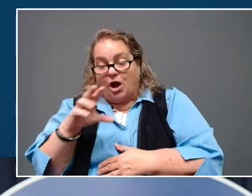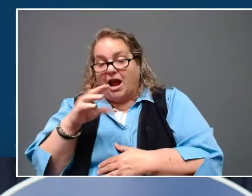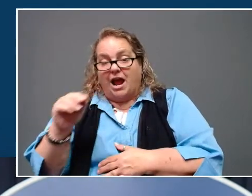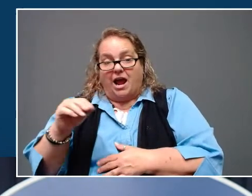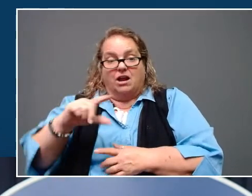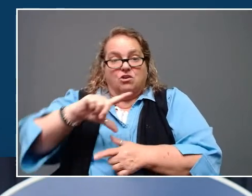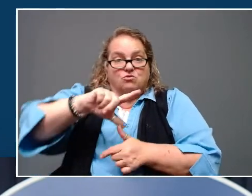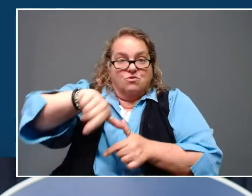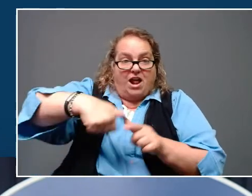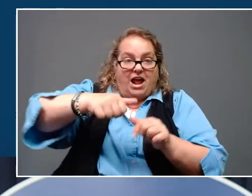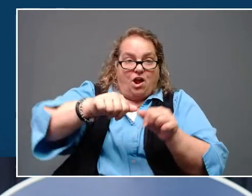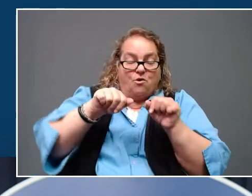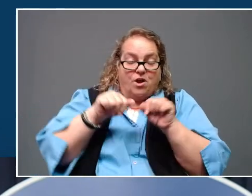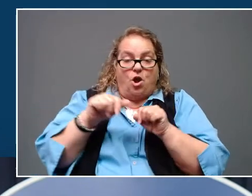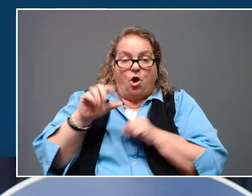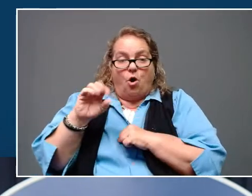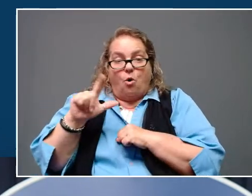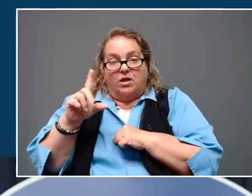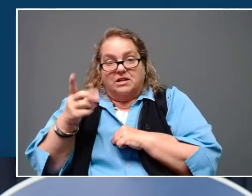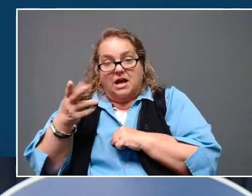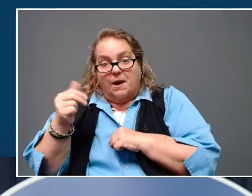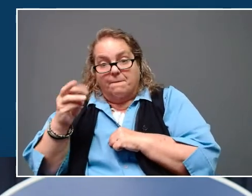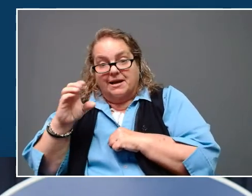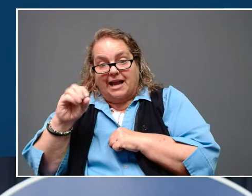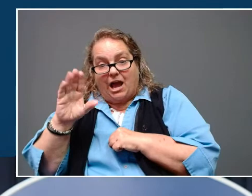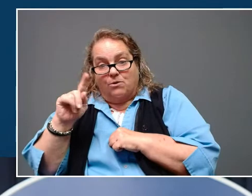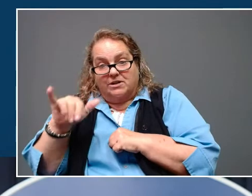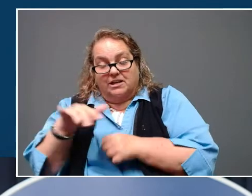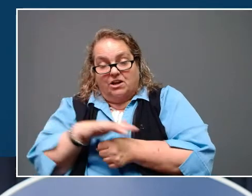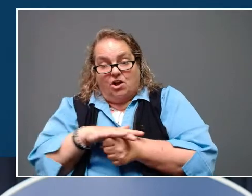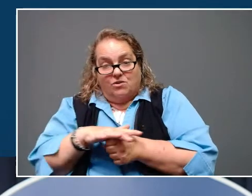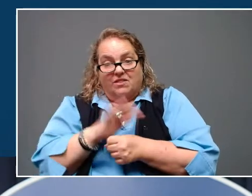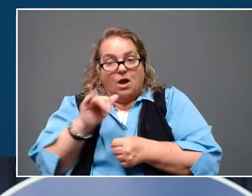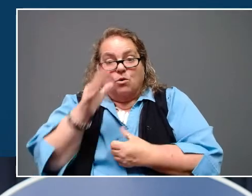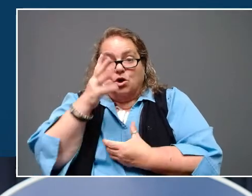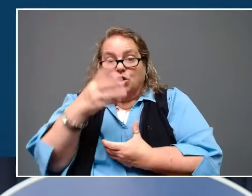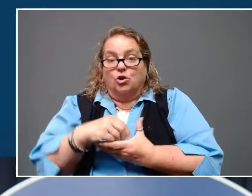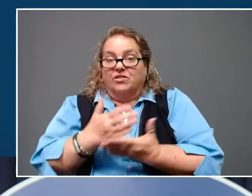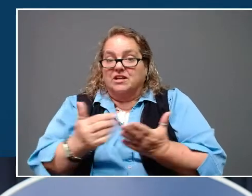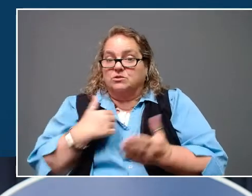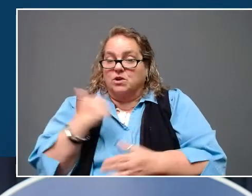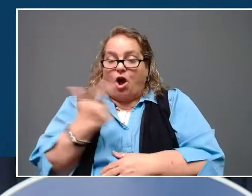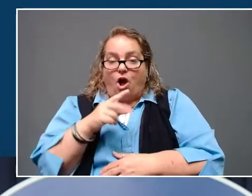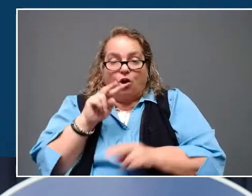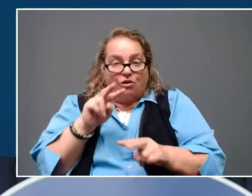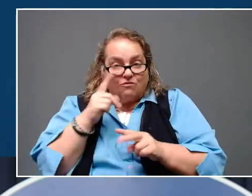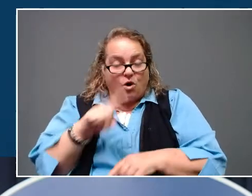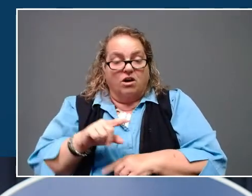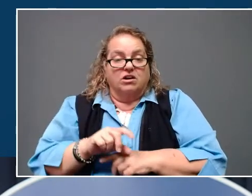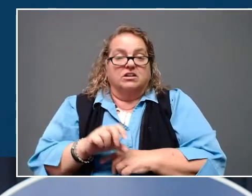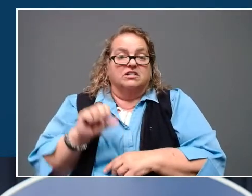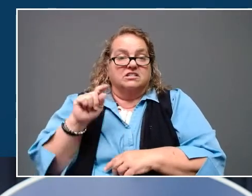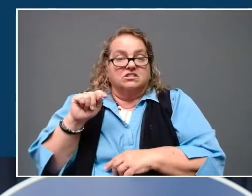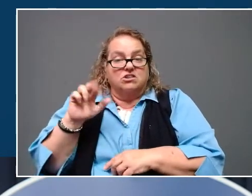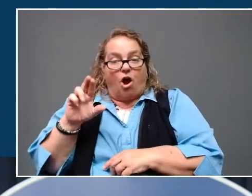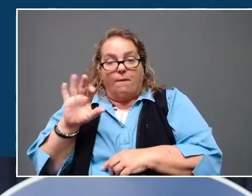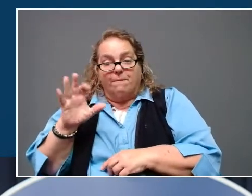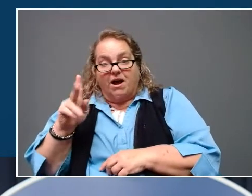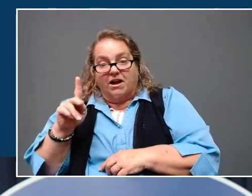County region. It's going to include things that we all look for, like a Starbucks and a little clinic. And even